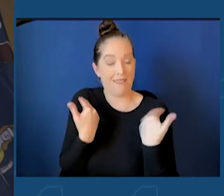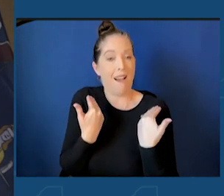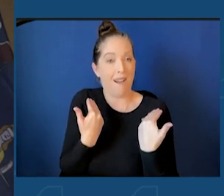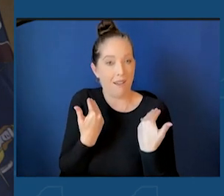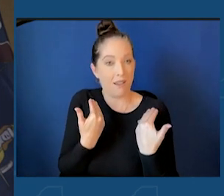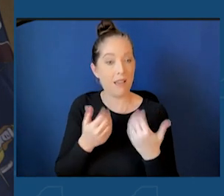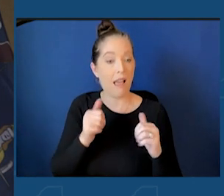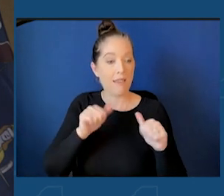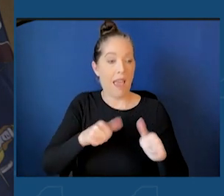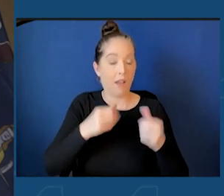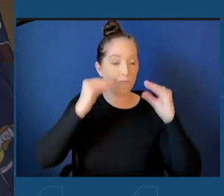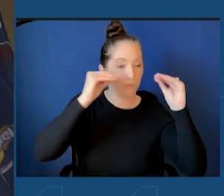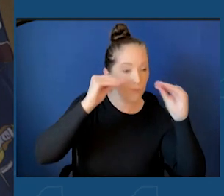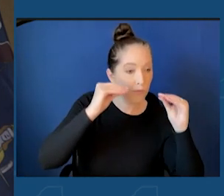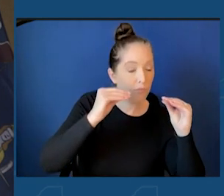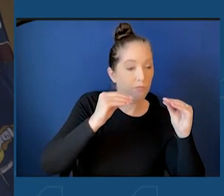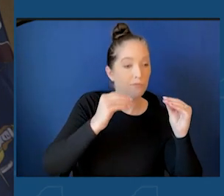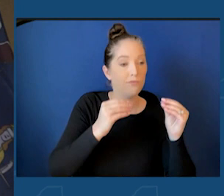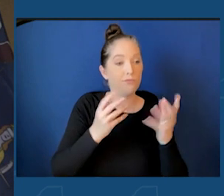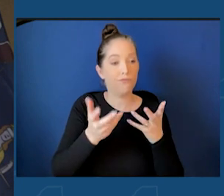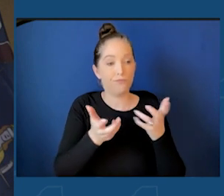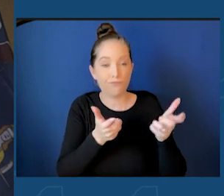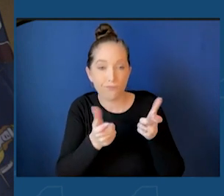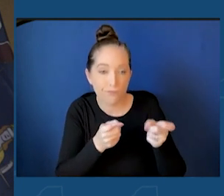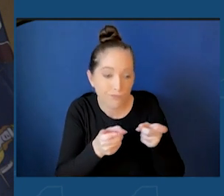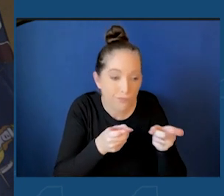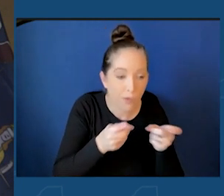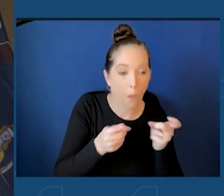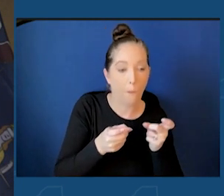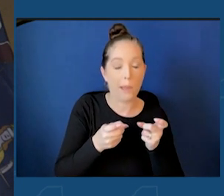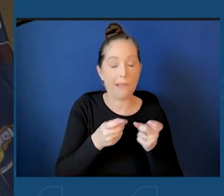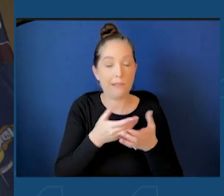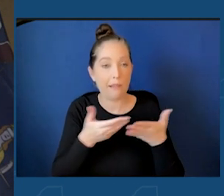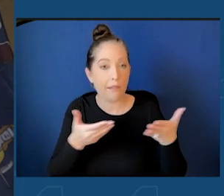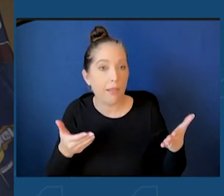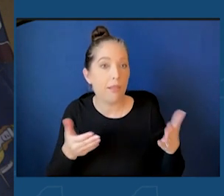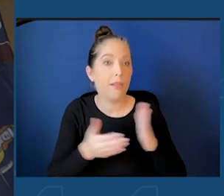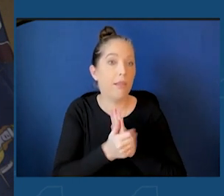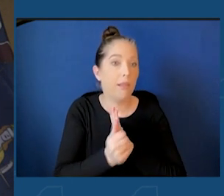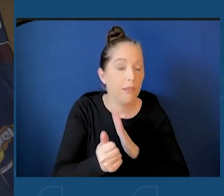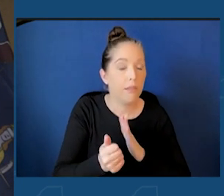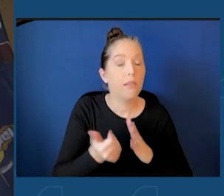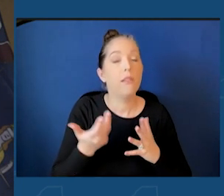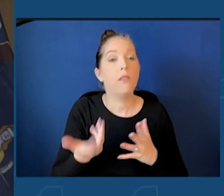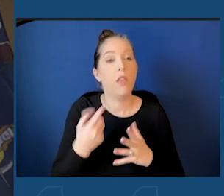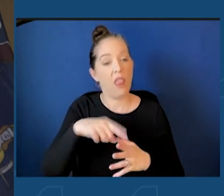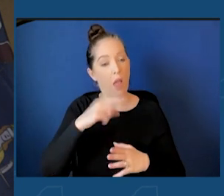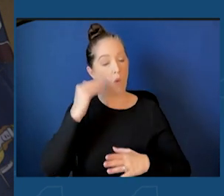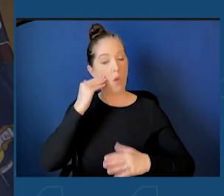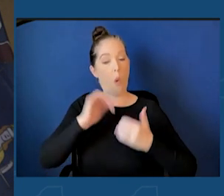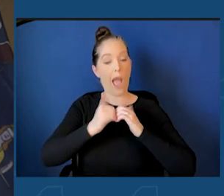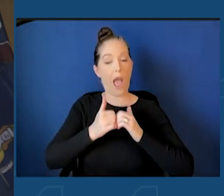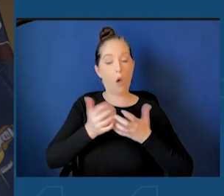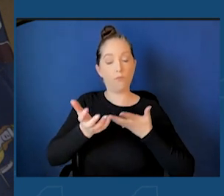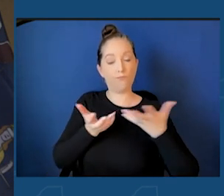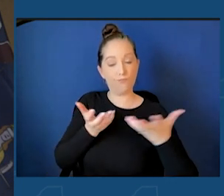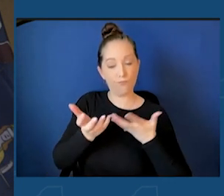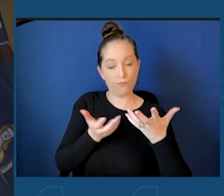their way, and it always will, that they know how to deal with it, because a professional, an adult, can help them in that